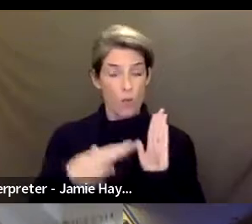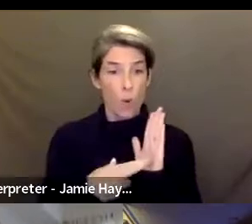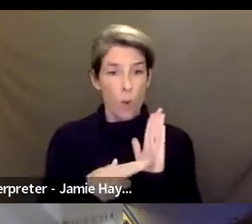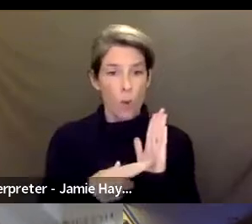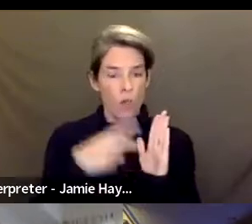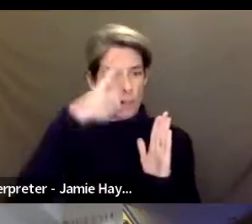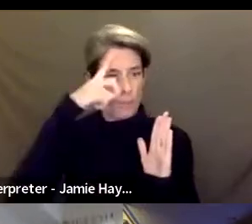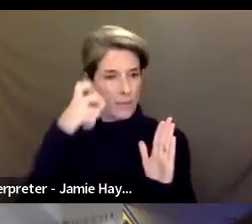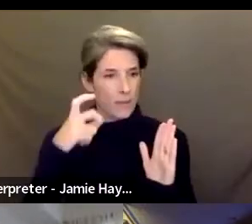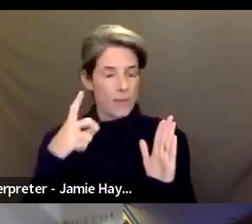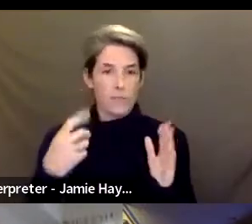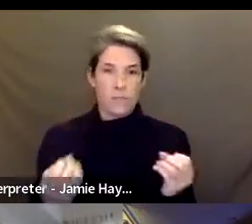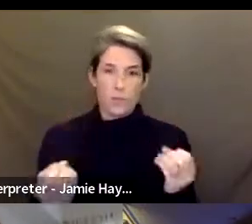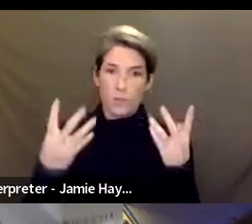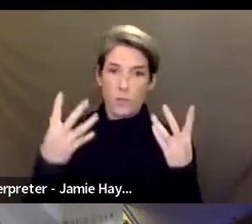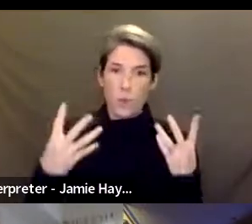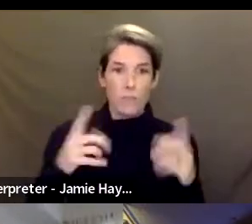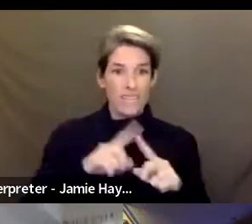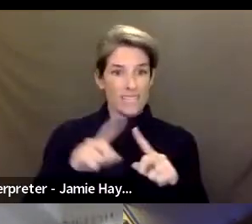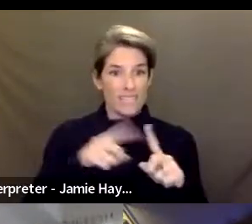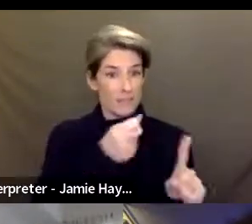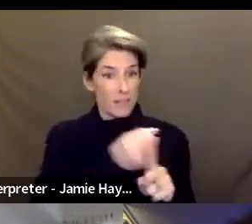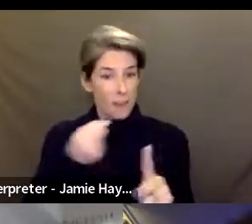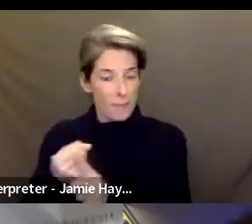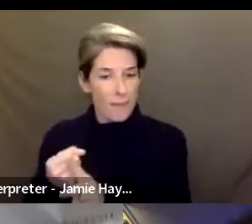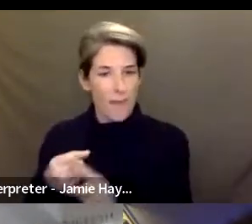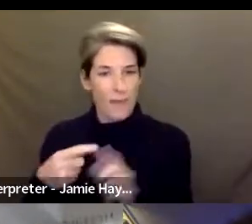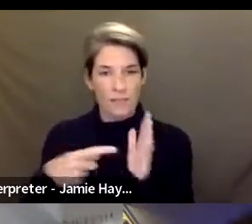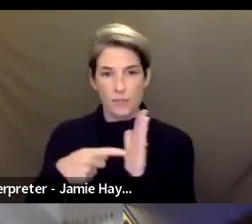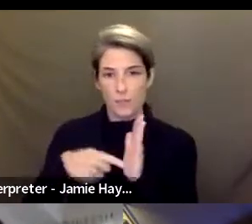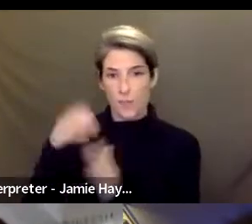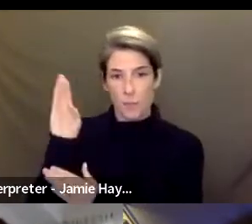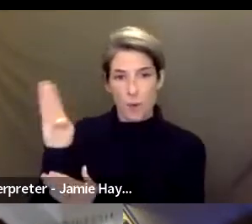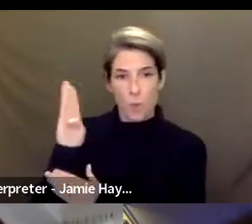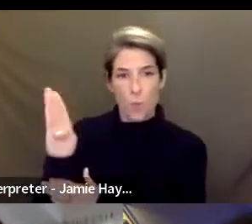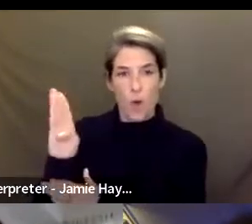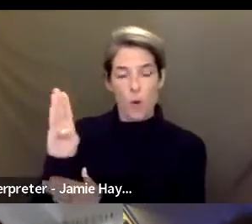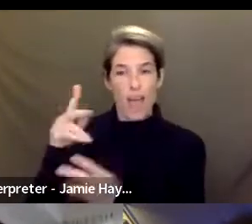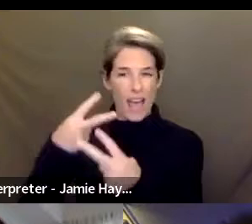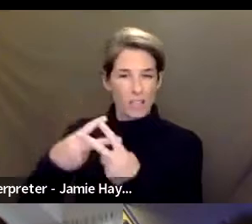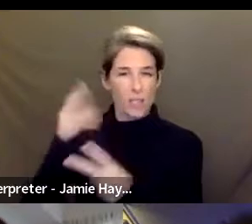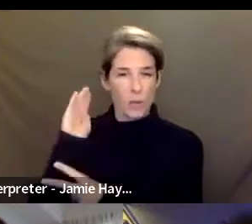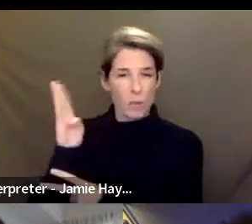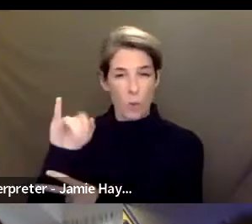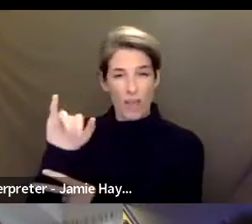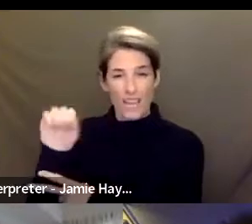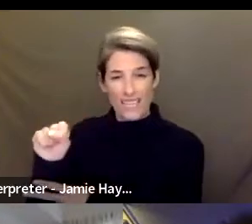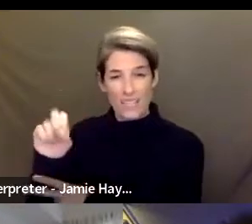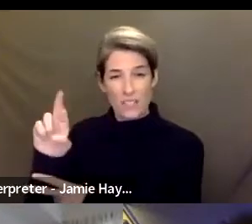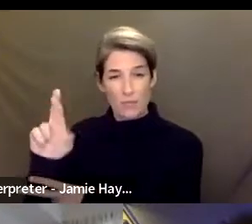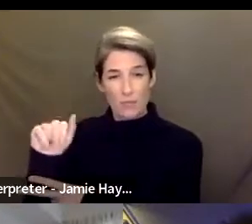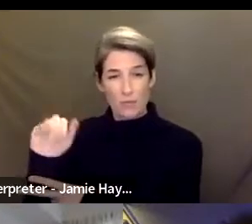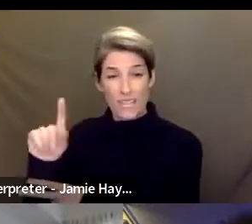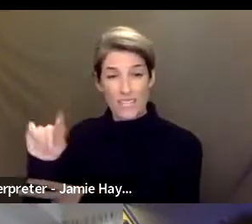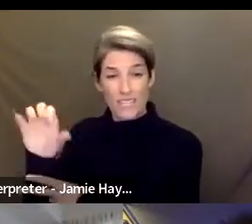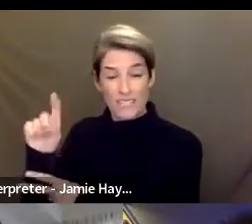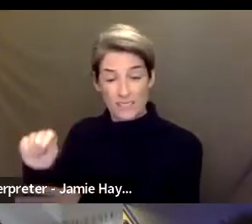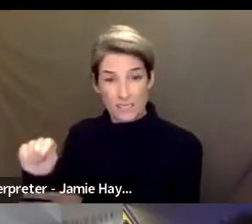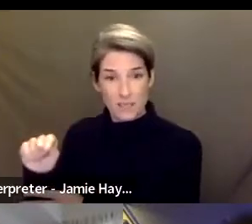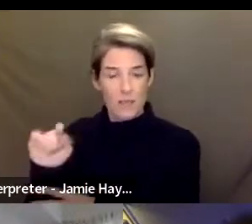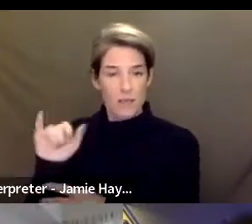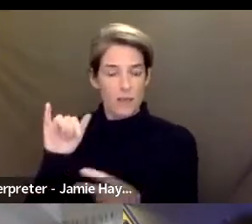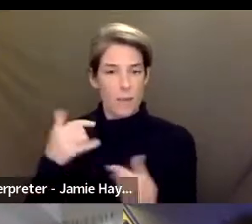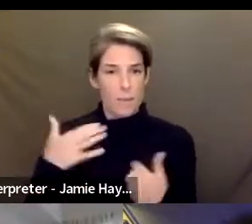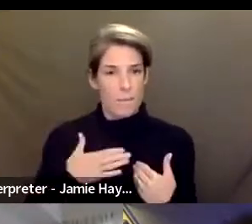What and hashtag Broadway is racist and all of these things. And I took my 20 plus years in the theater industry and